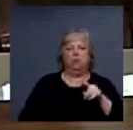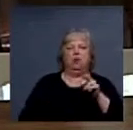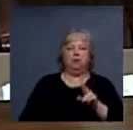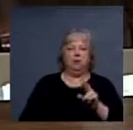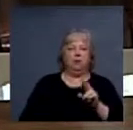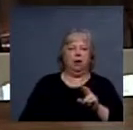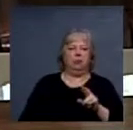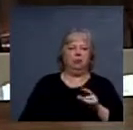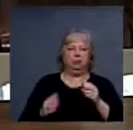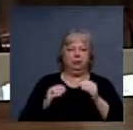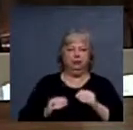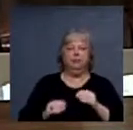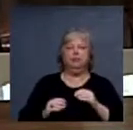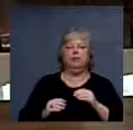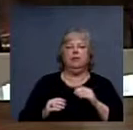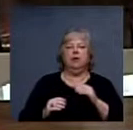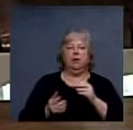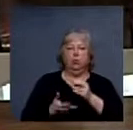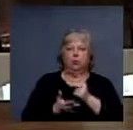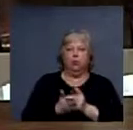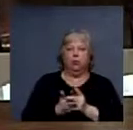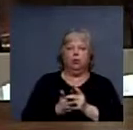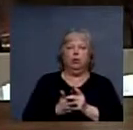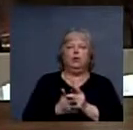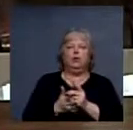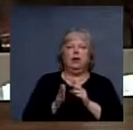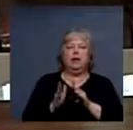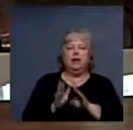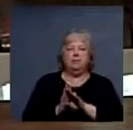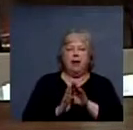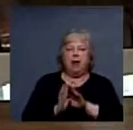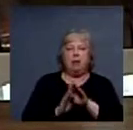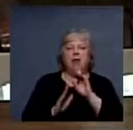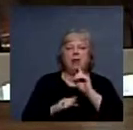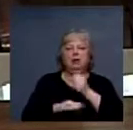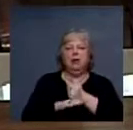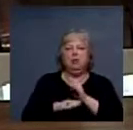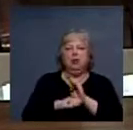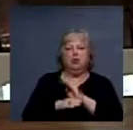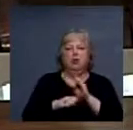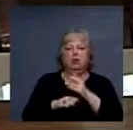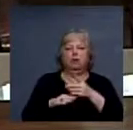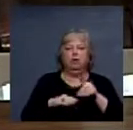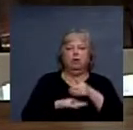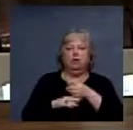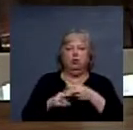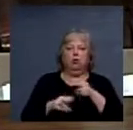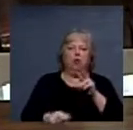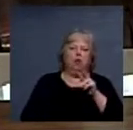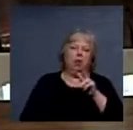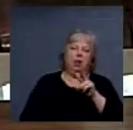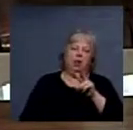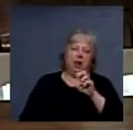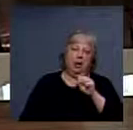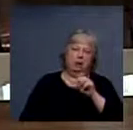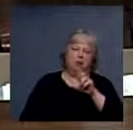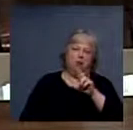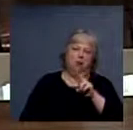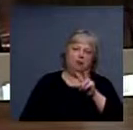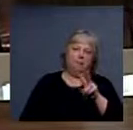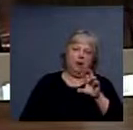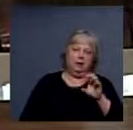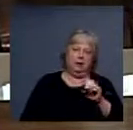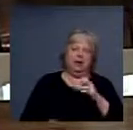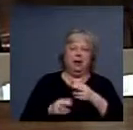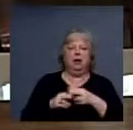for other purposes. An ordinance to approve a planned zoning development, establish a planned commercial district titled SRVC on Canis